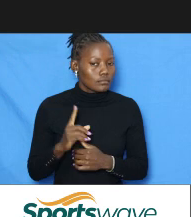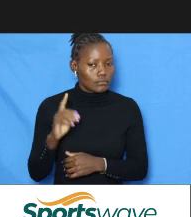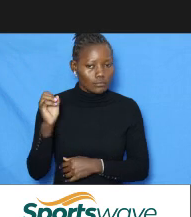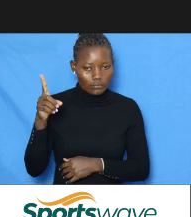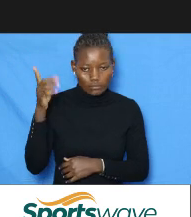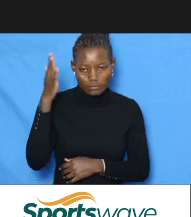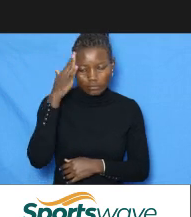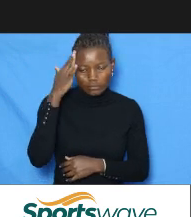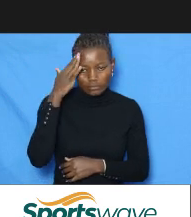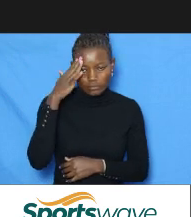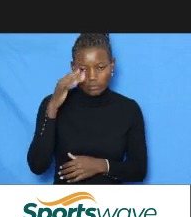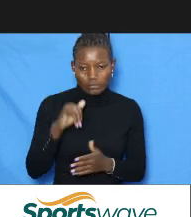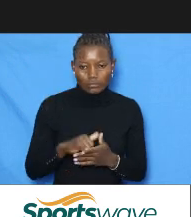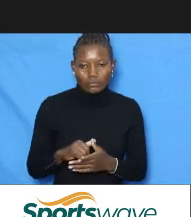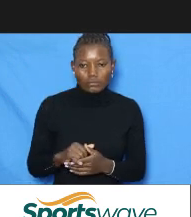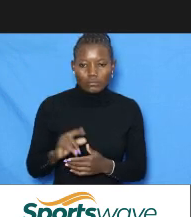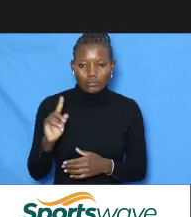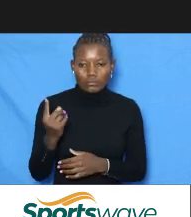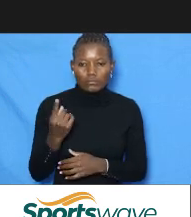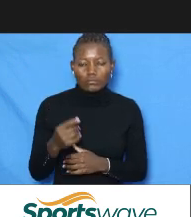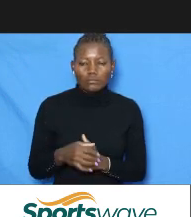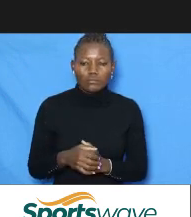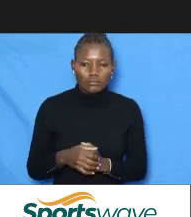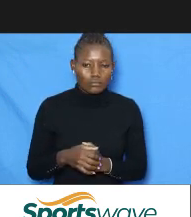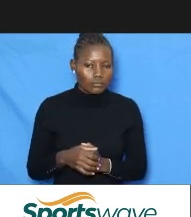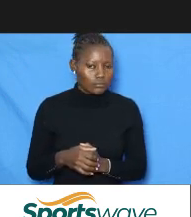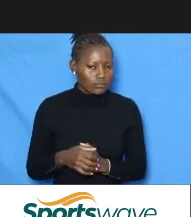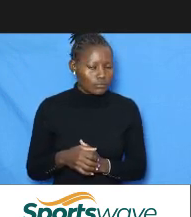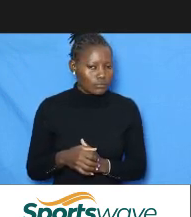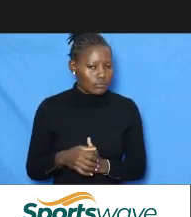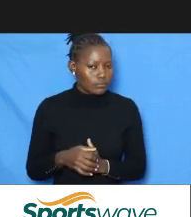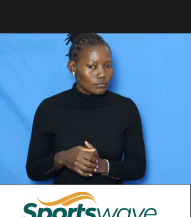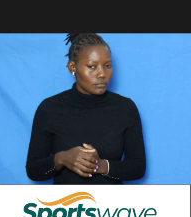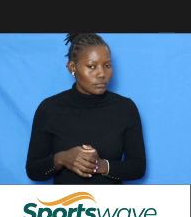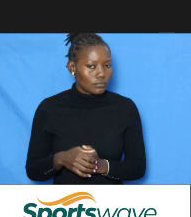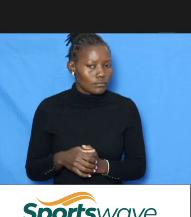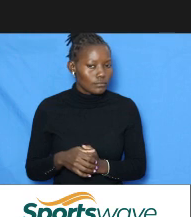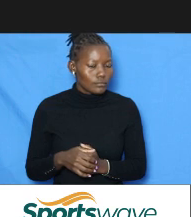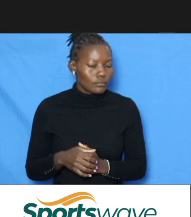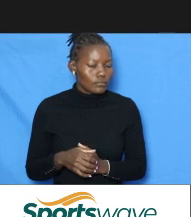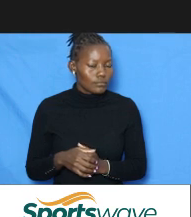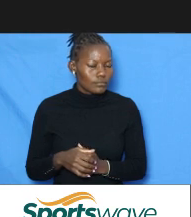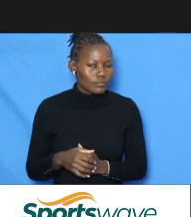as, once you are put in the RTP, the register testing pool,